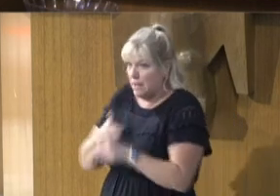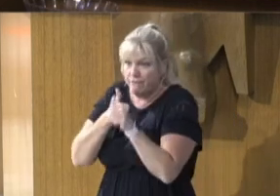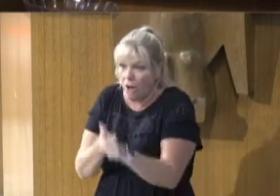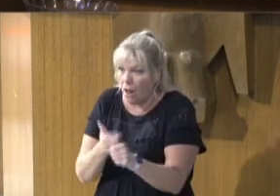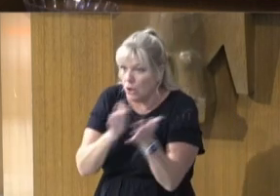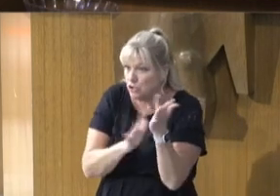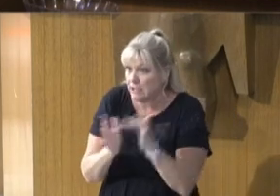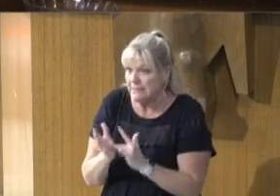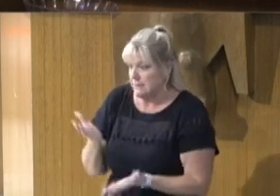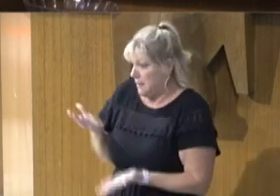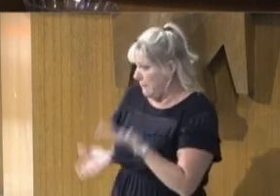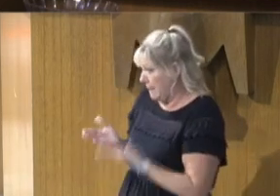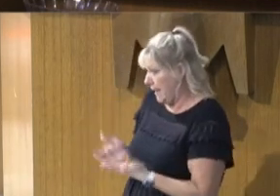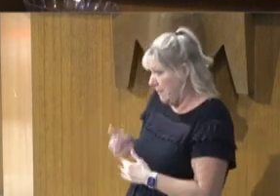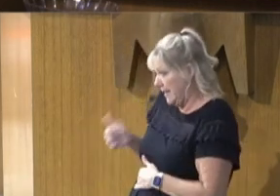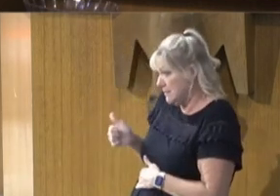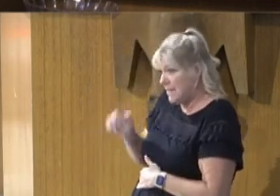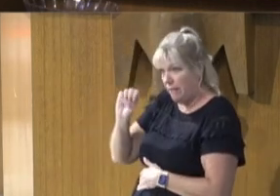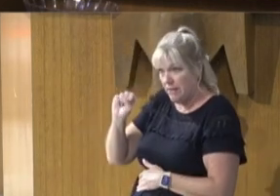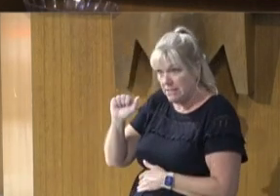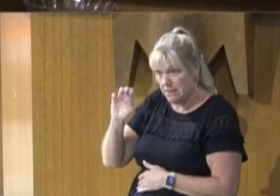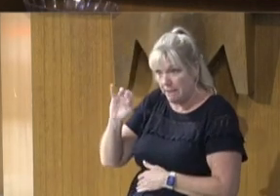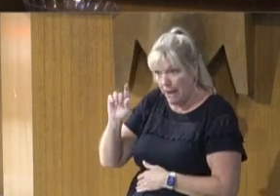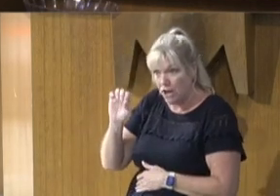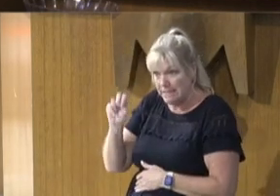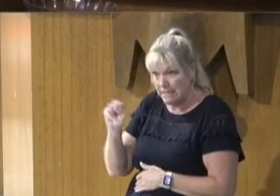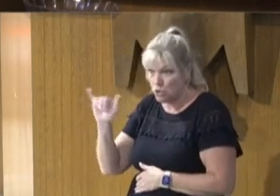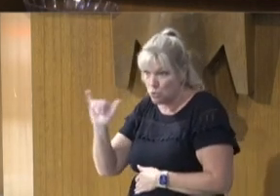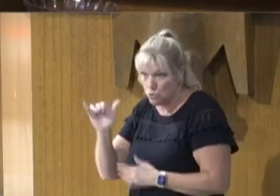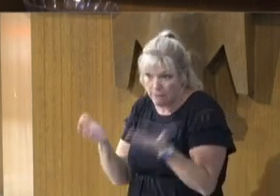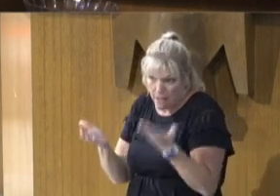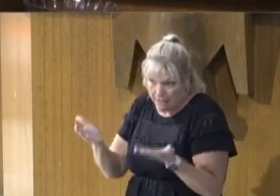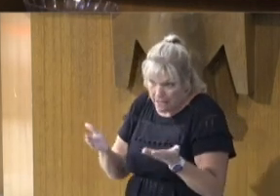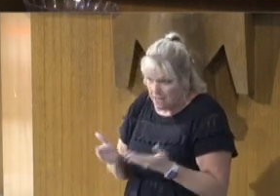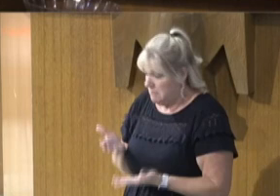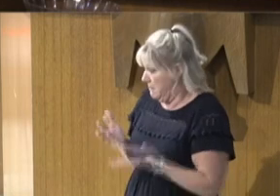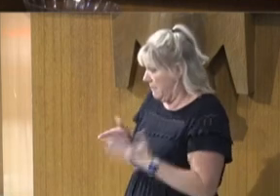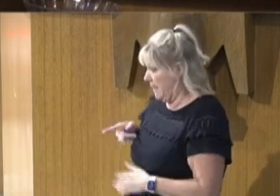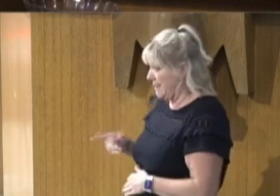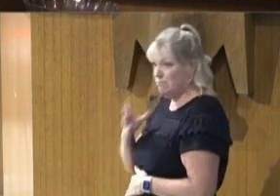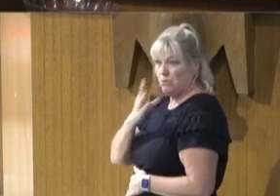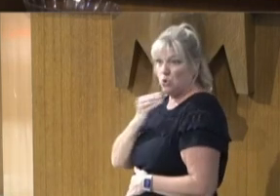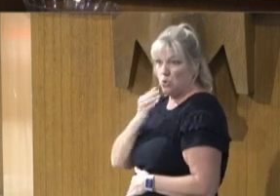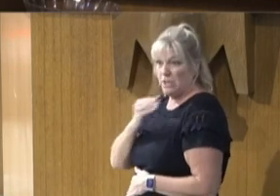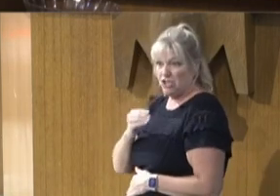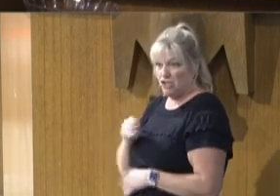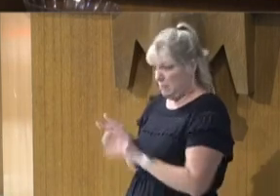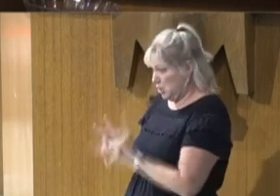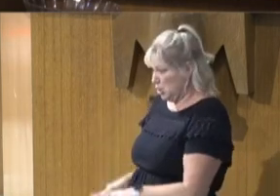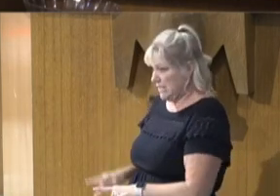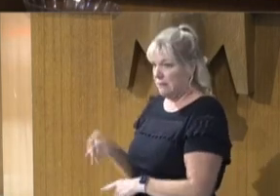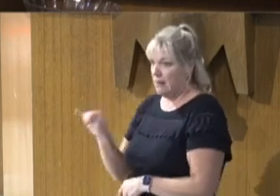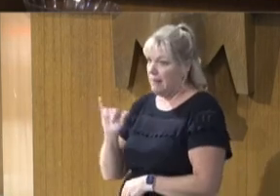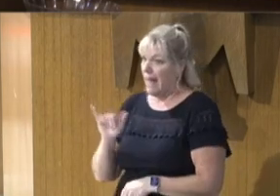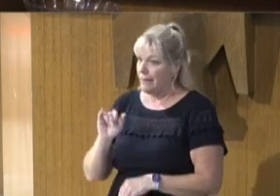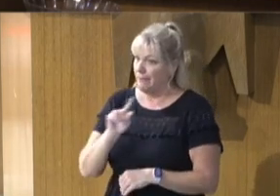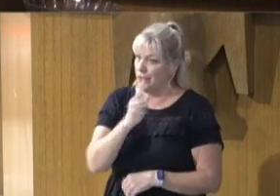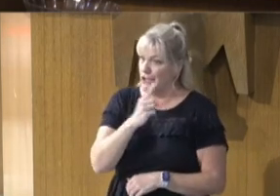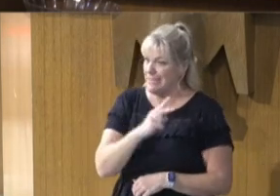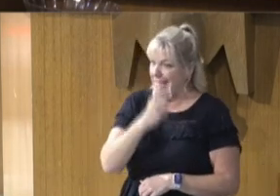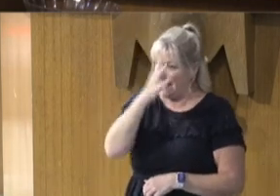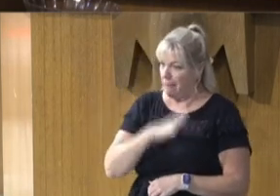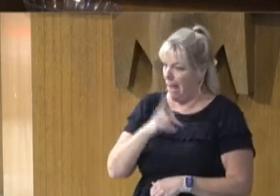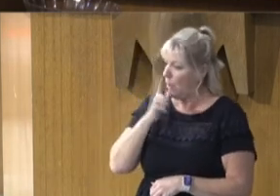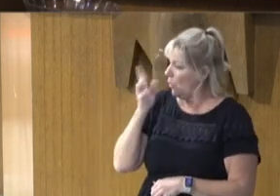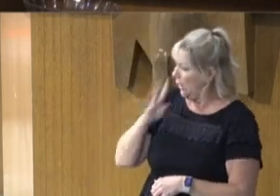a Samaritan like the man who stops to help him. He could have been a Jewish citizen like the men who pass him by. We